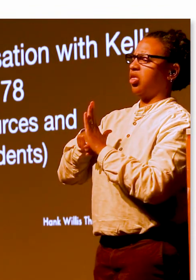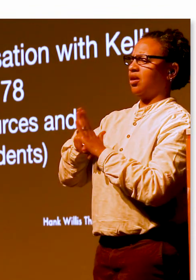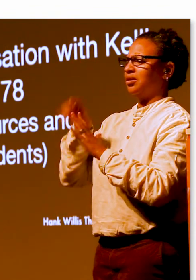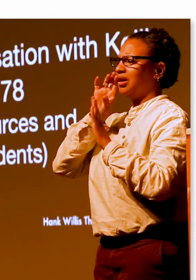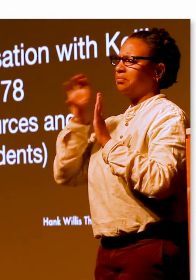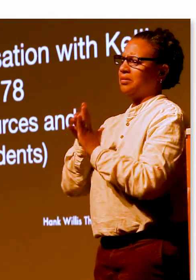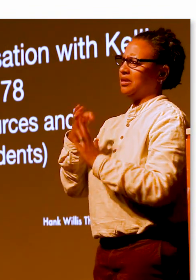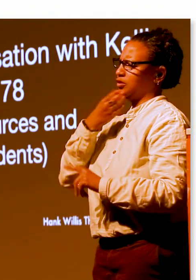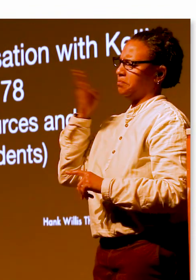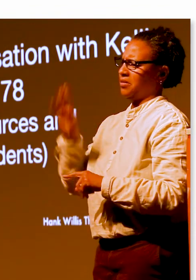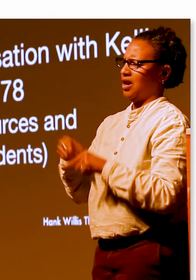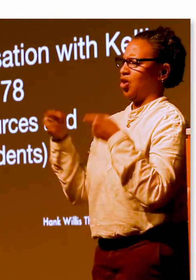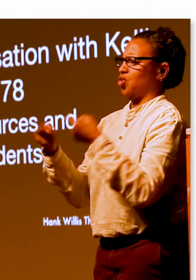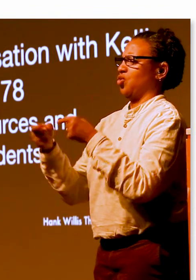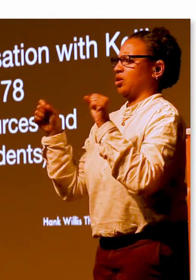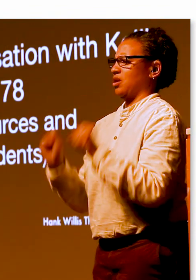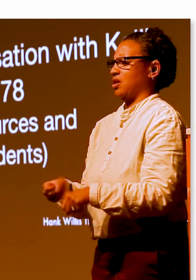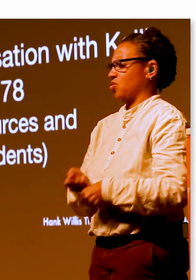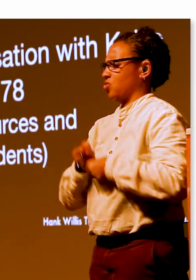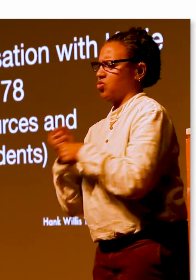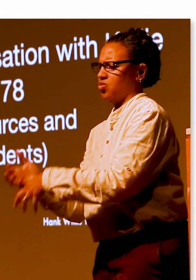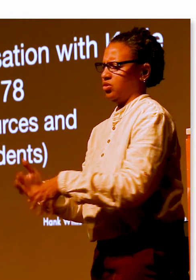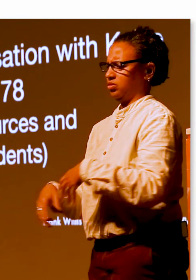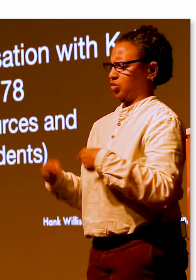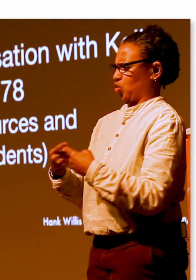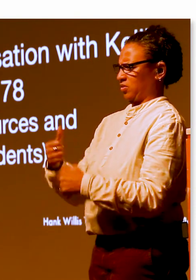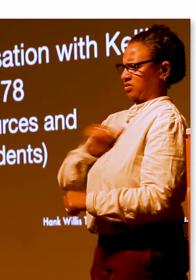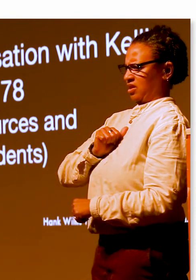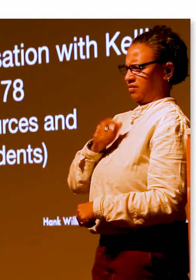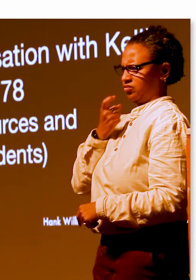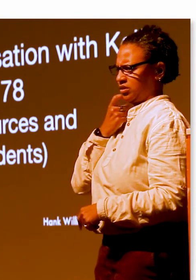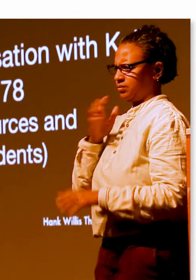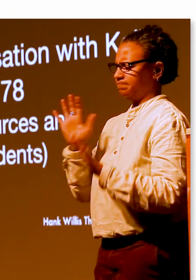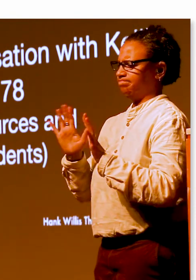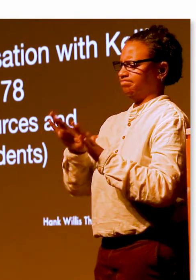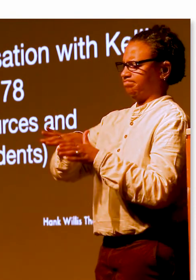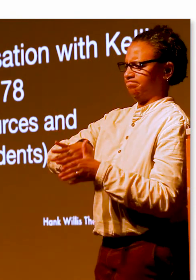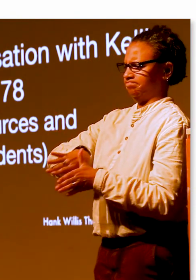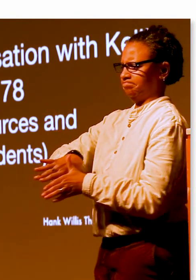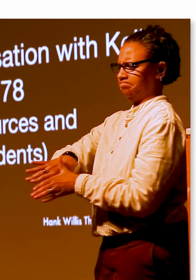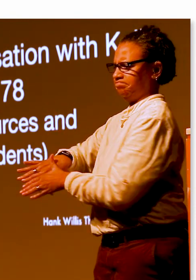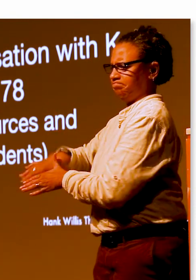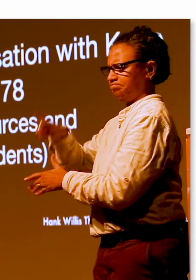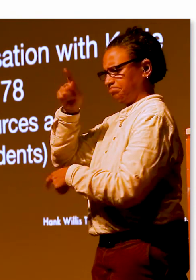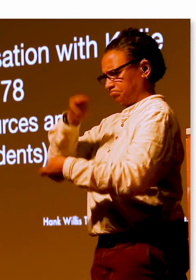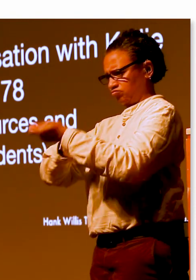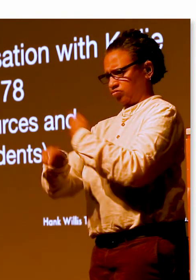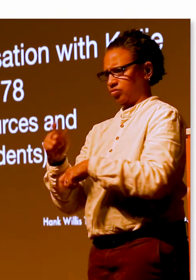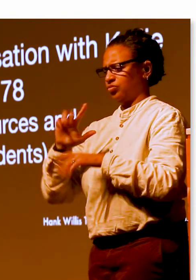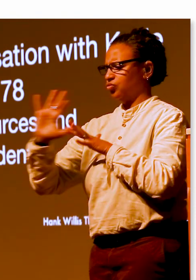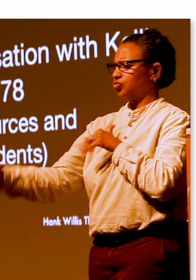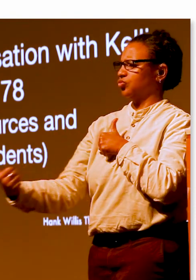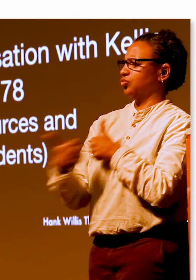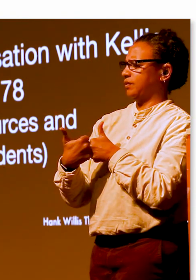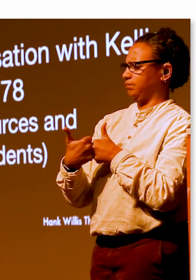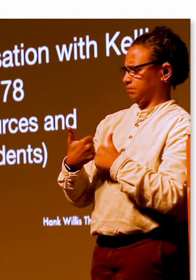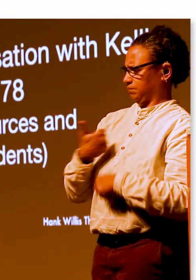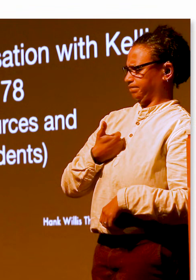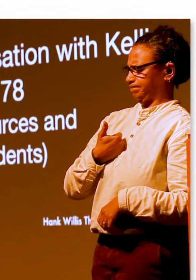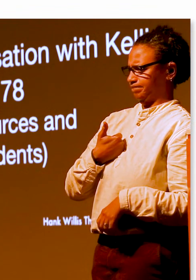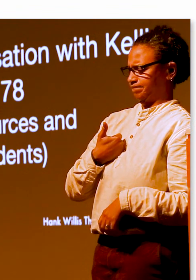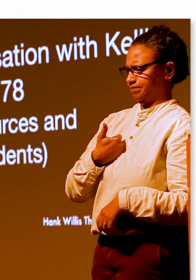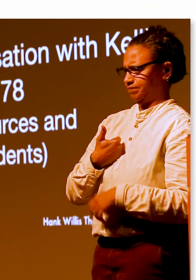and hurtful and how images have hurt me recently. But instead of doing that, I tried to challenge myself, especially in considering